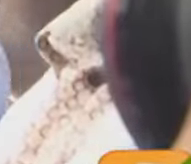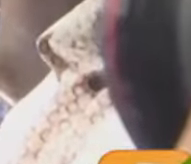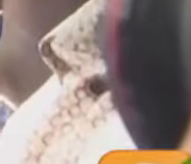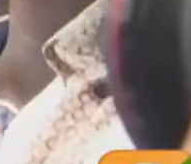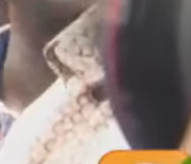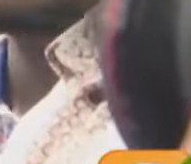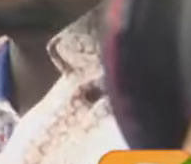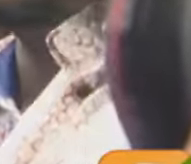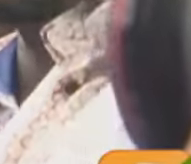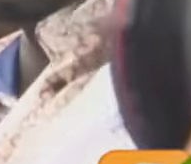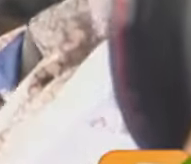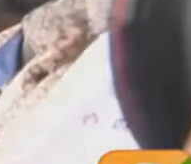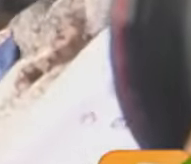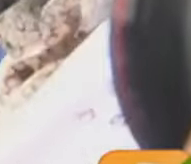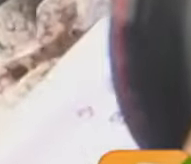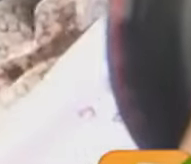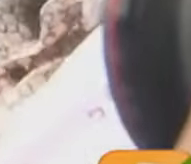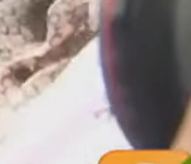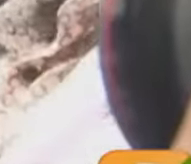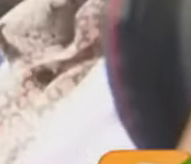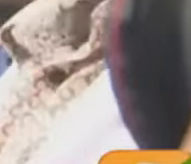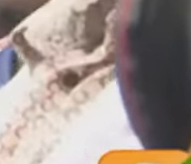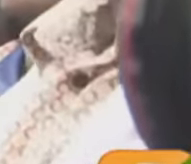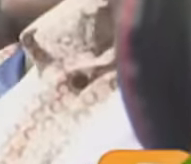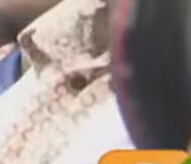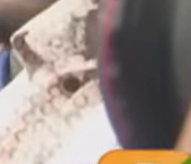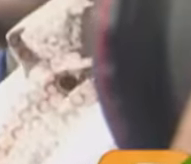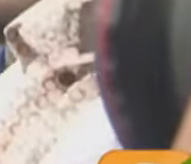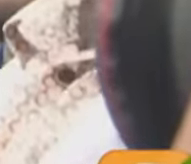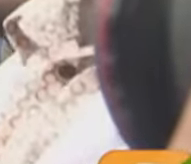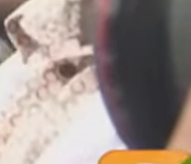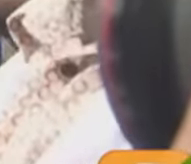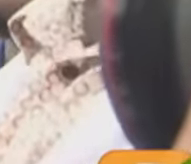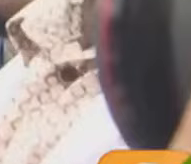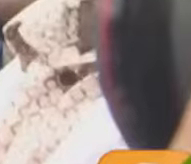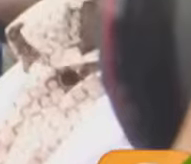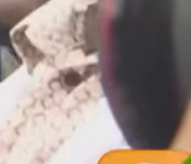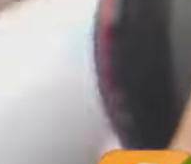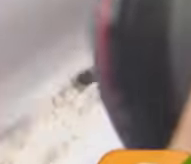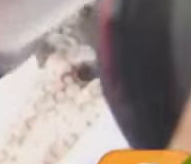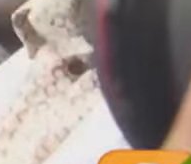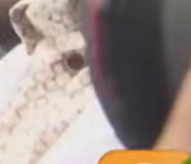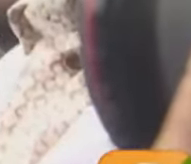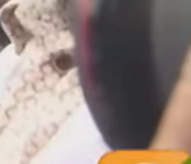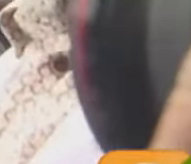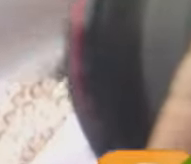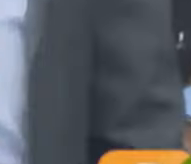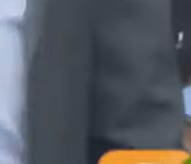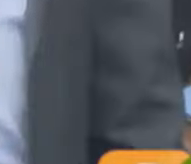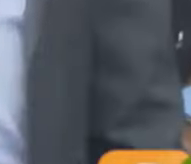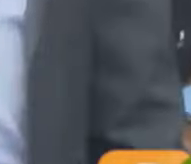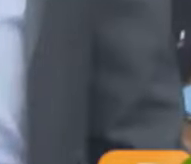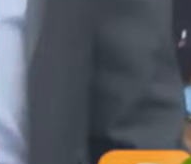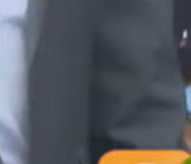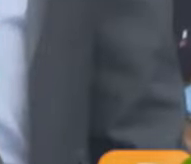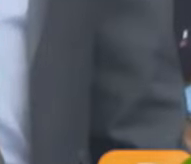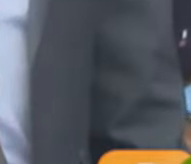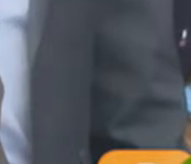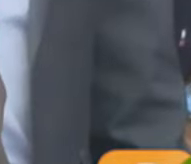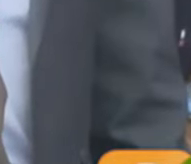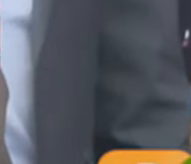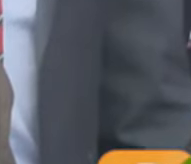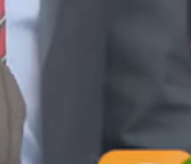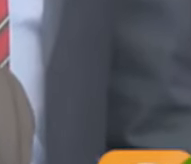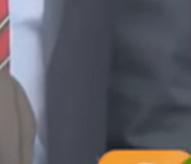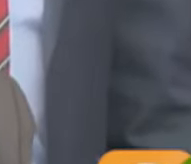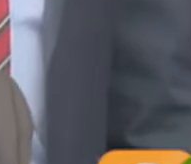The basic salary arrears that are owed to all the doctors across the country must be paid. We have been willing to meet